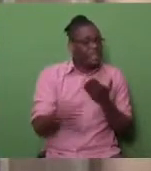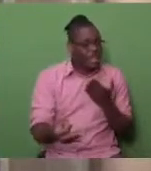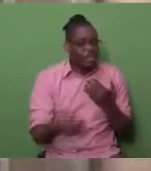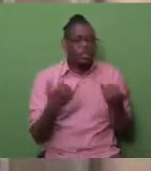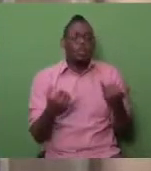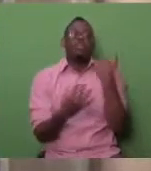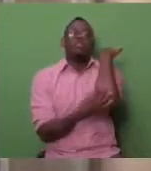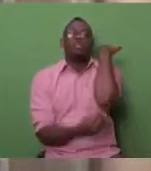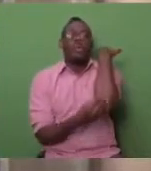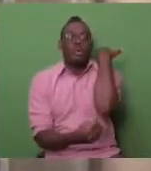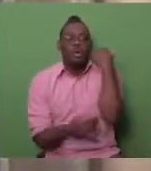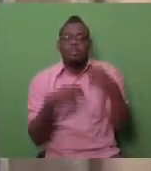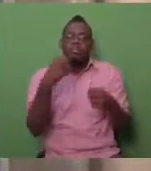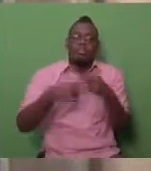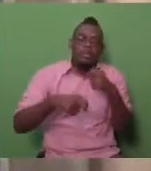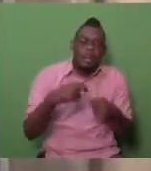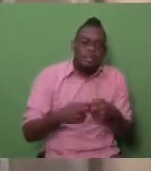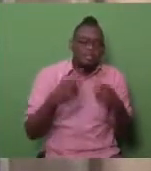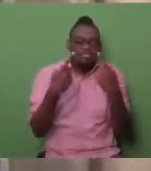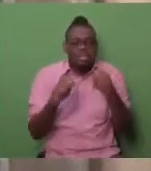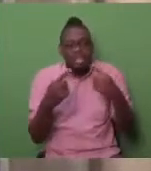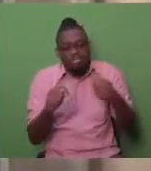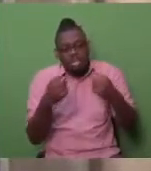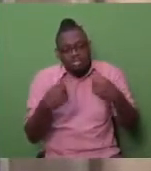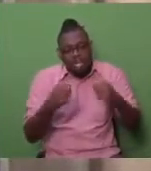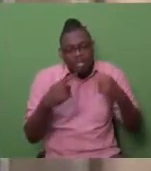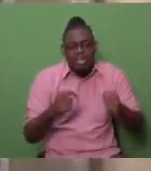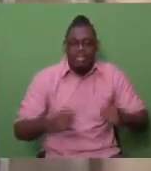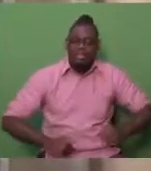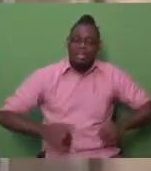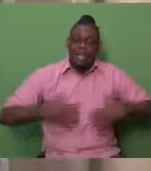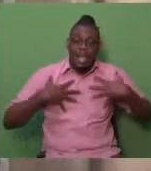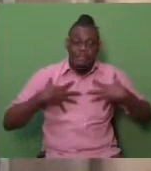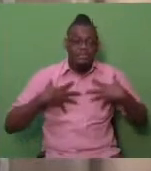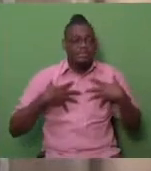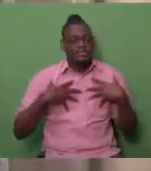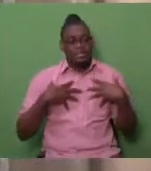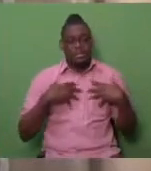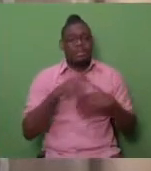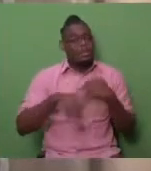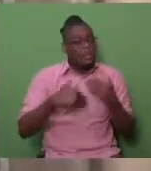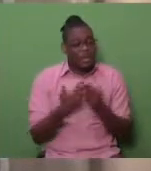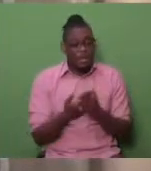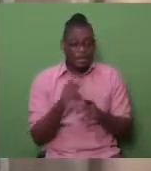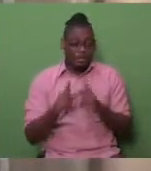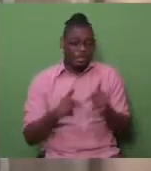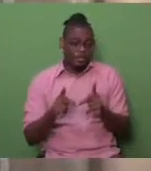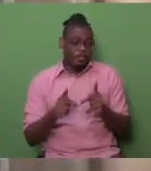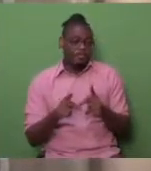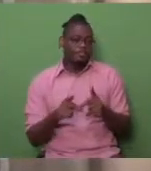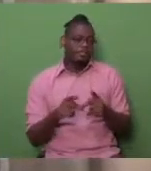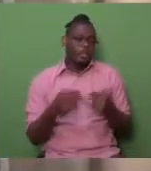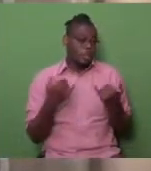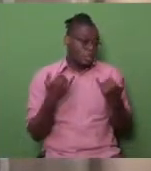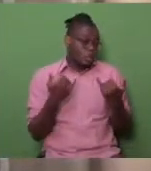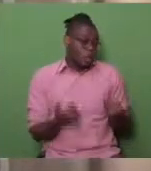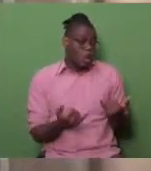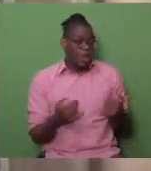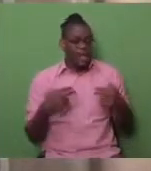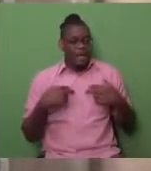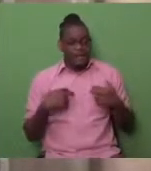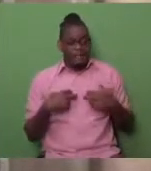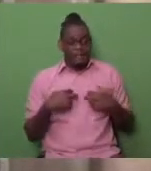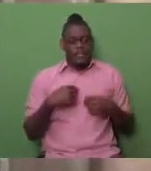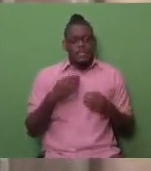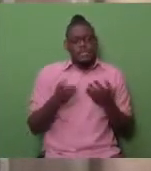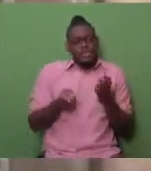Apart from the predictable emptiness of the minister's statement, there was an added element that is truly alarming, Madam. They